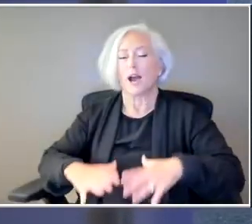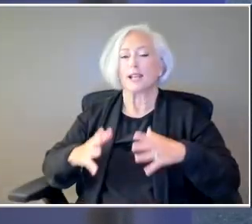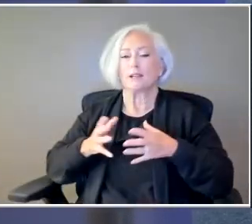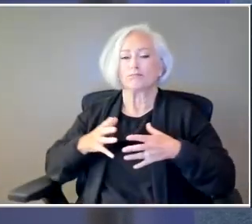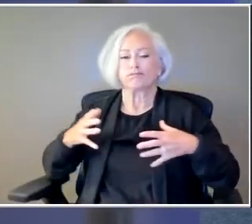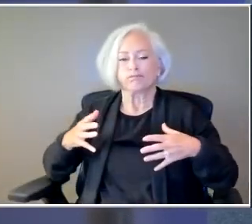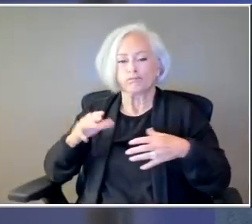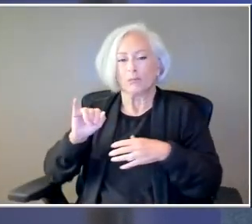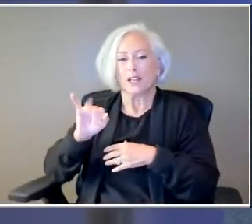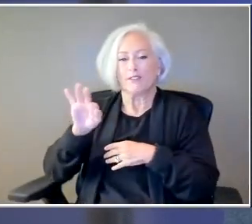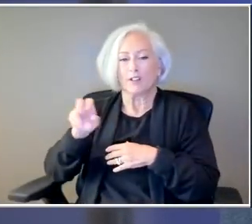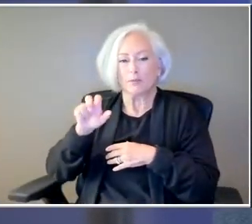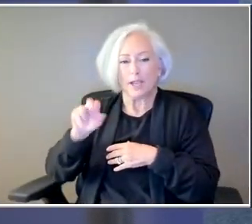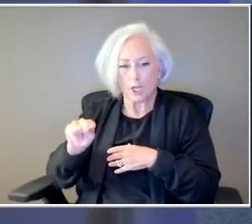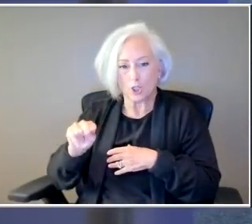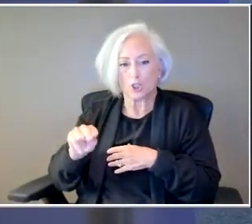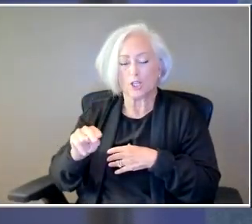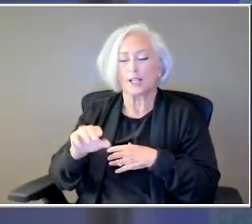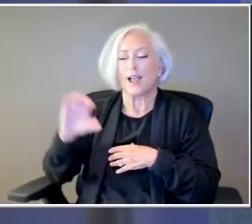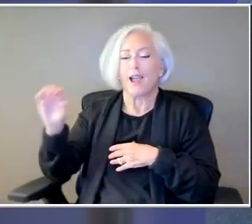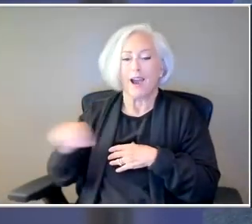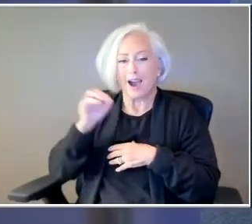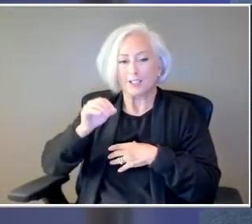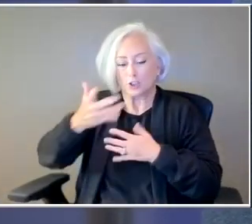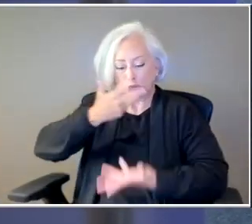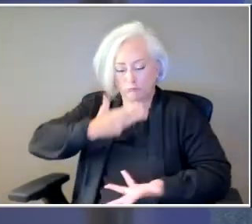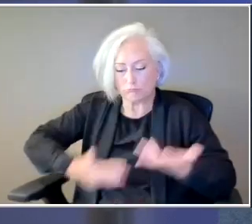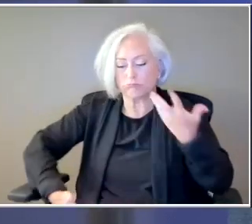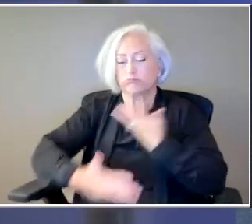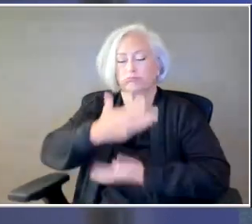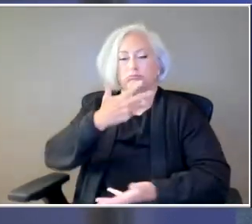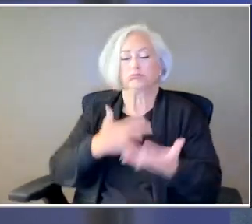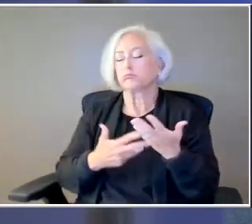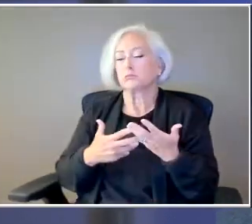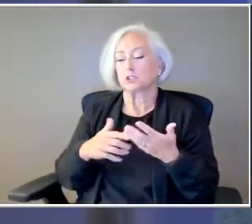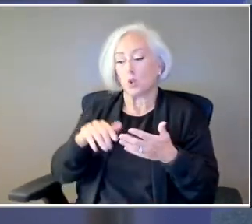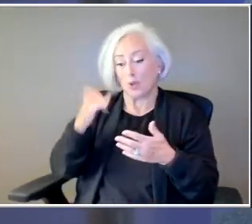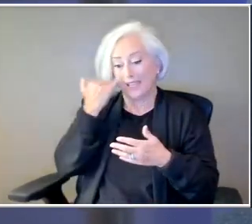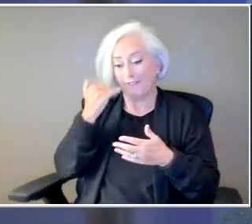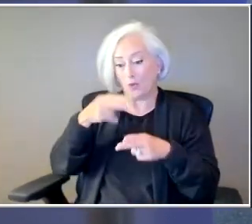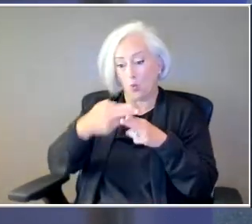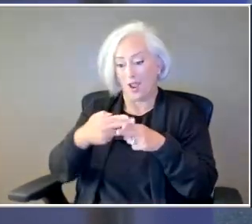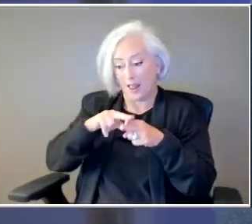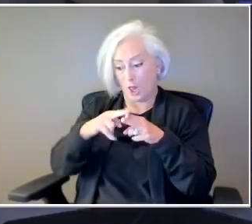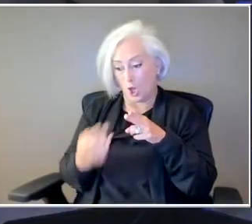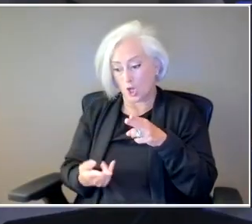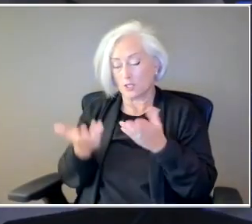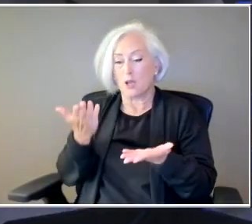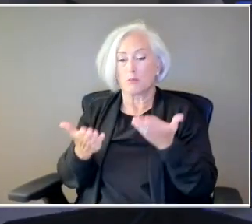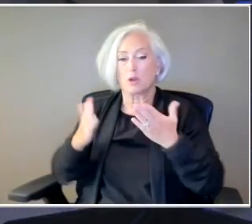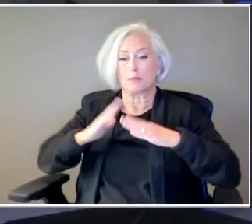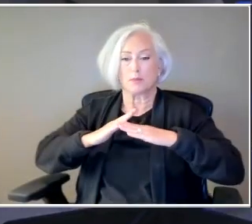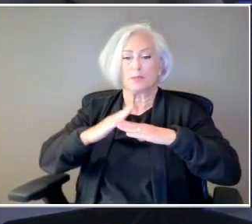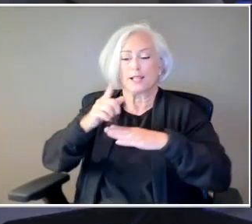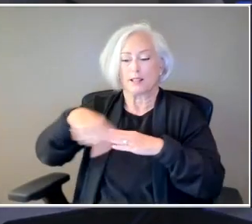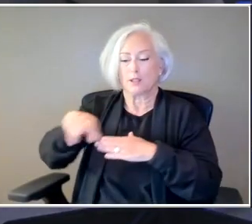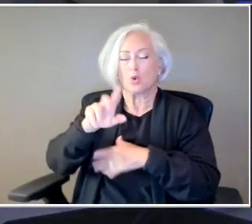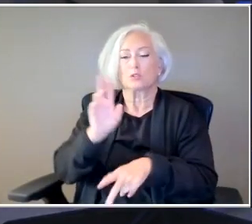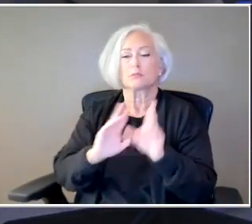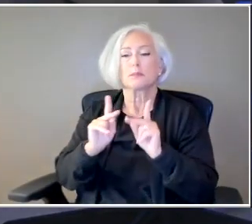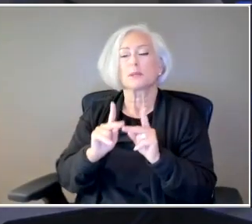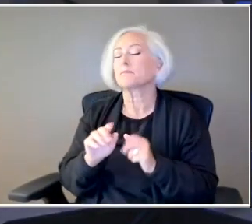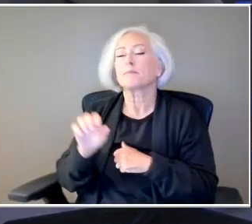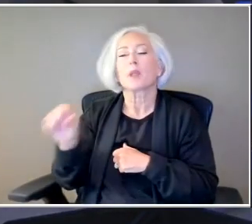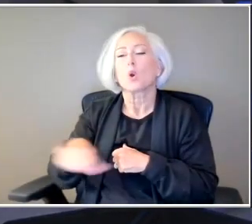the system and distribute it. So, those, having a little bit of weight loss probably did protect those people. What else is happening in the world,